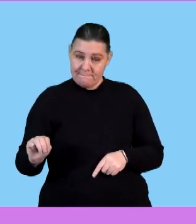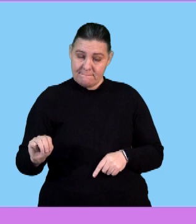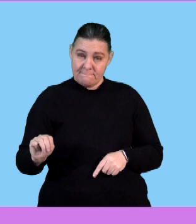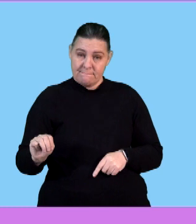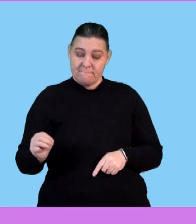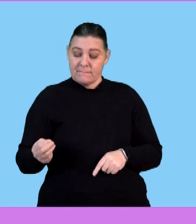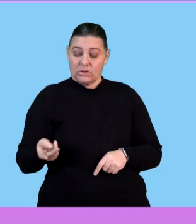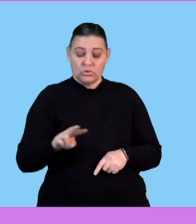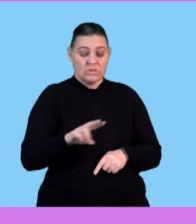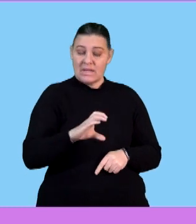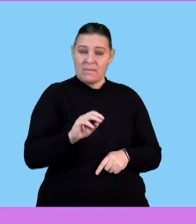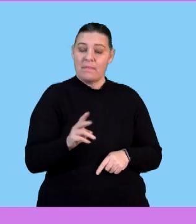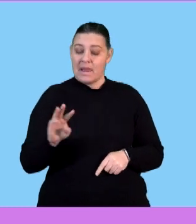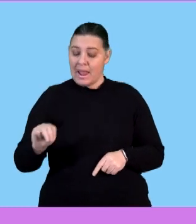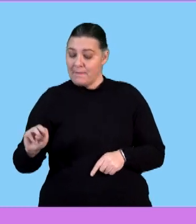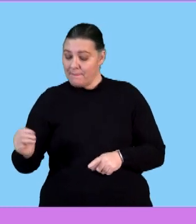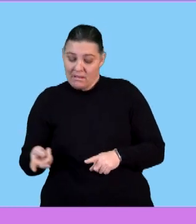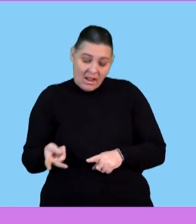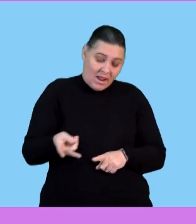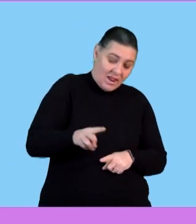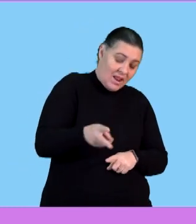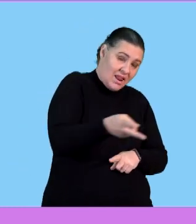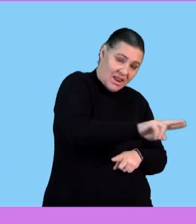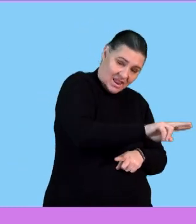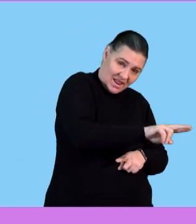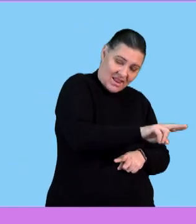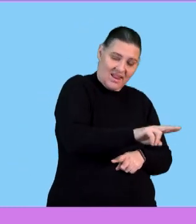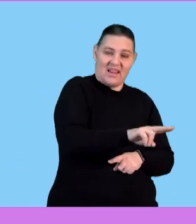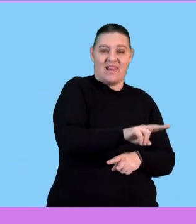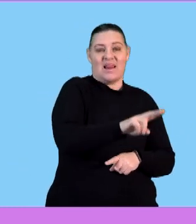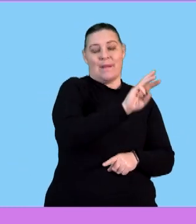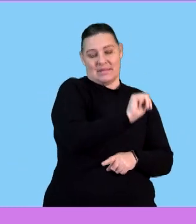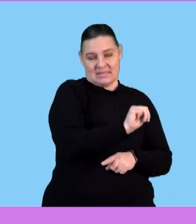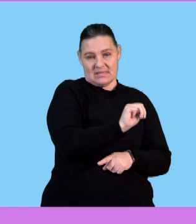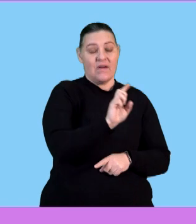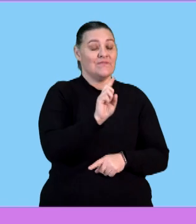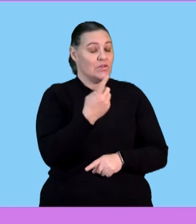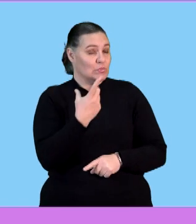not just to centimeters, but from millimeters to meters. So it's almost a double jump. So the first